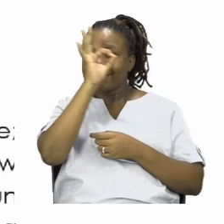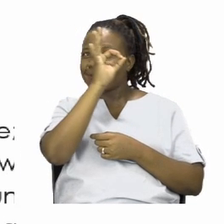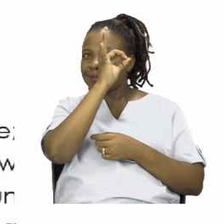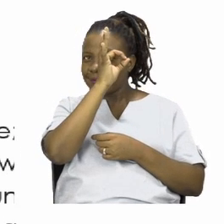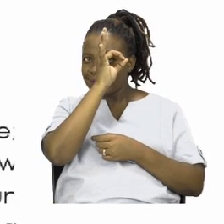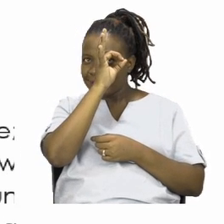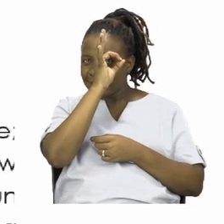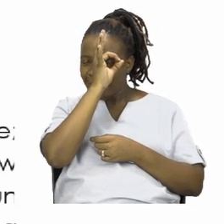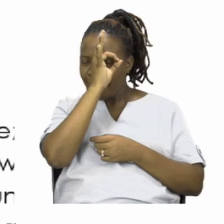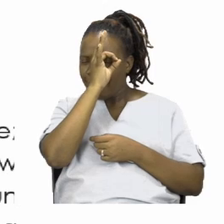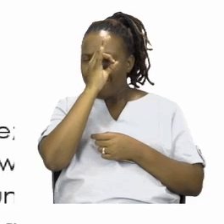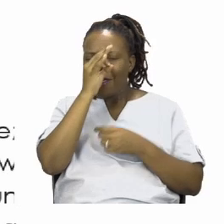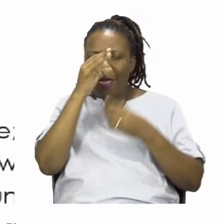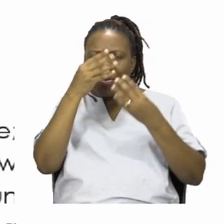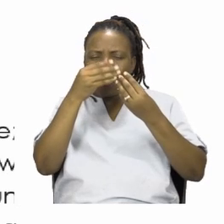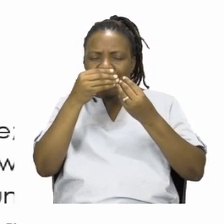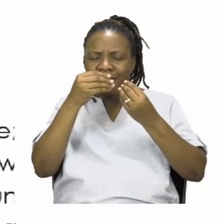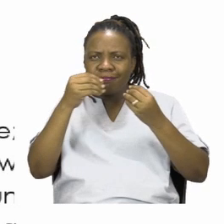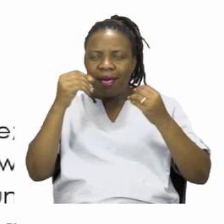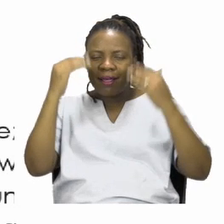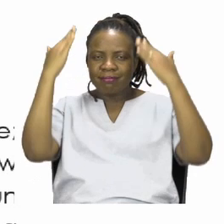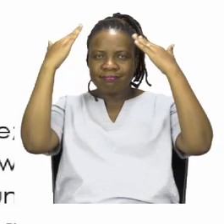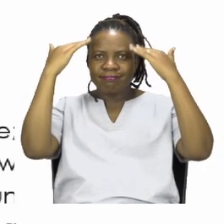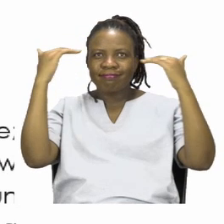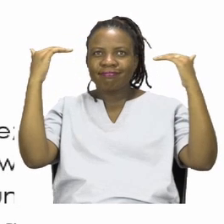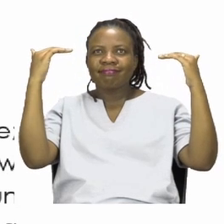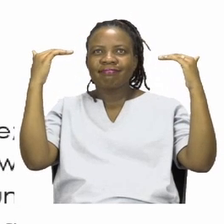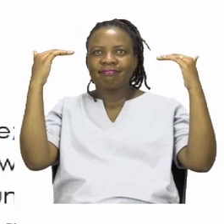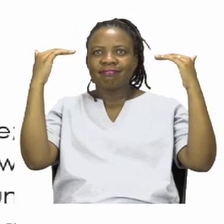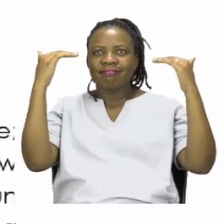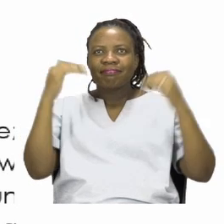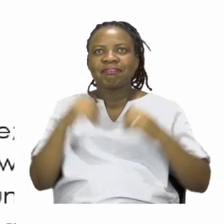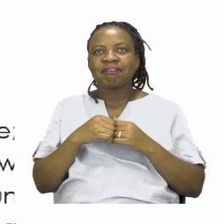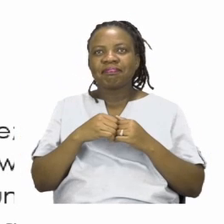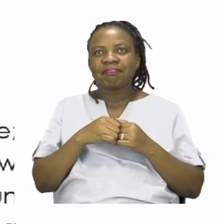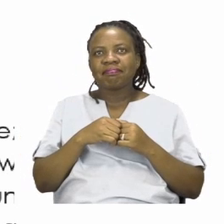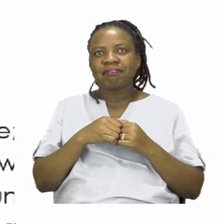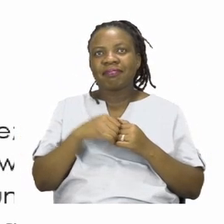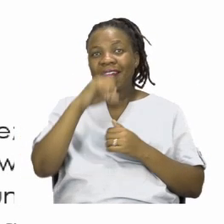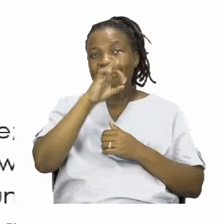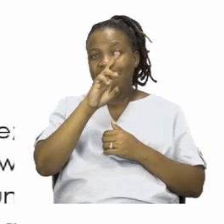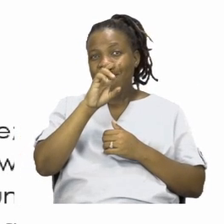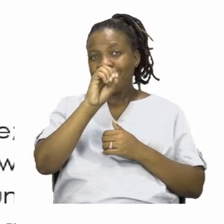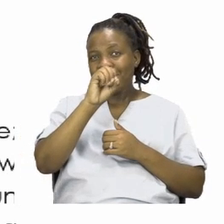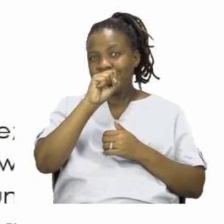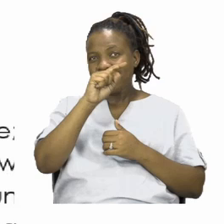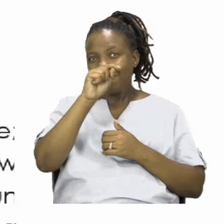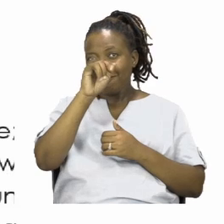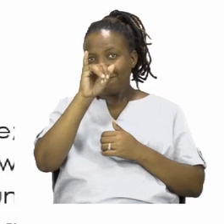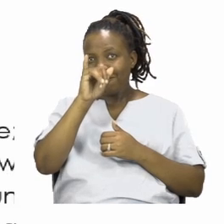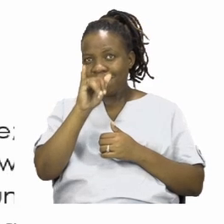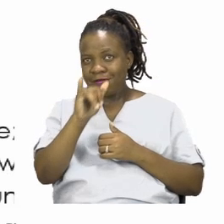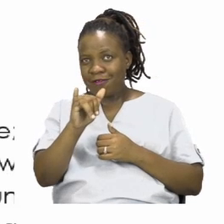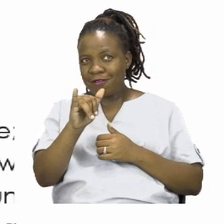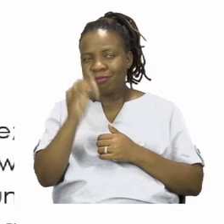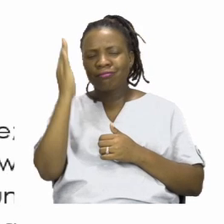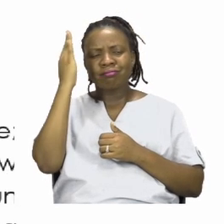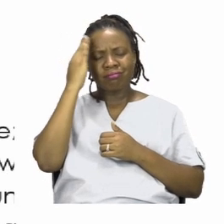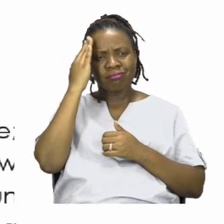silk hat. Frosty the Snowman knew the sun was hot that